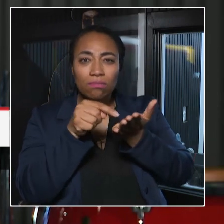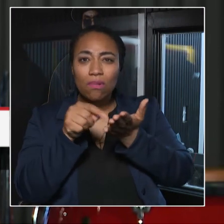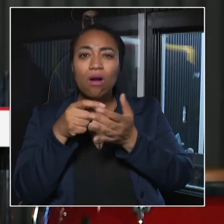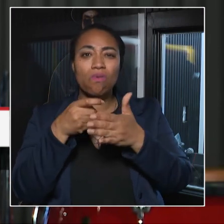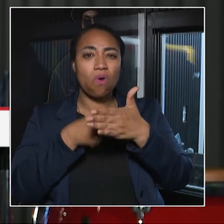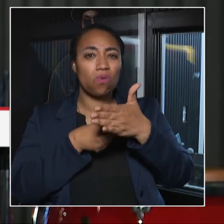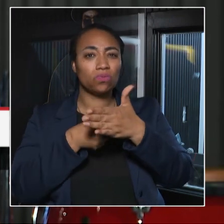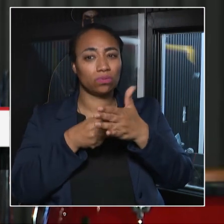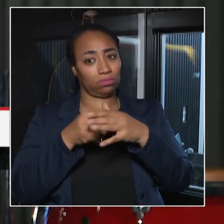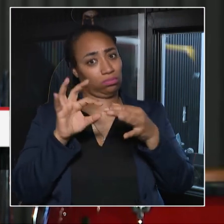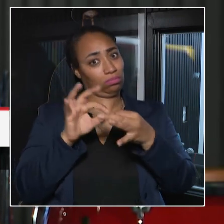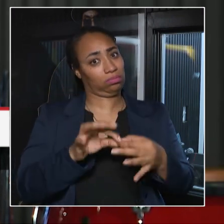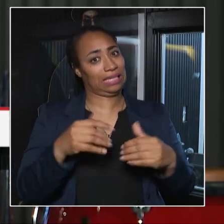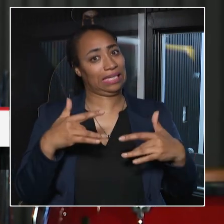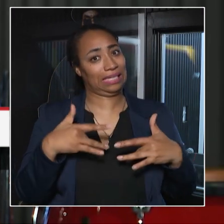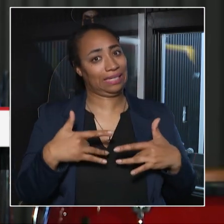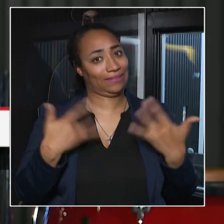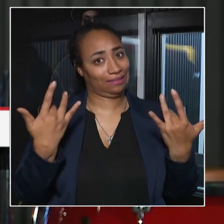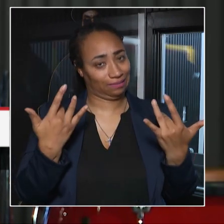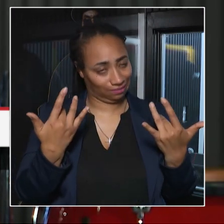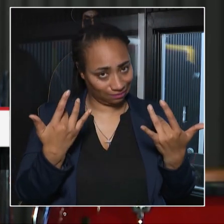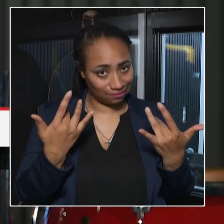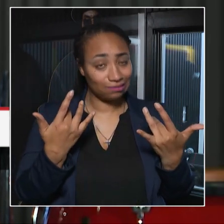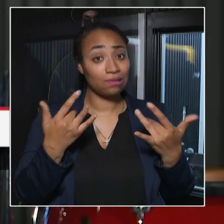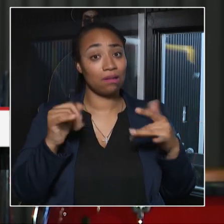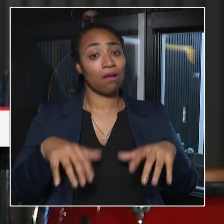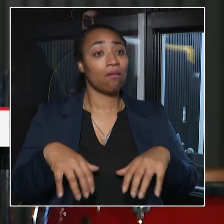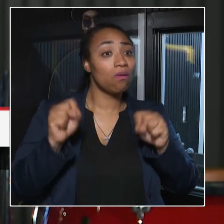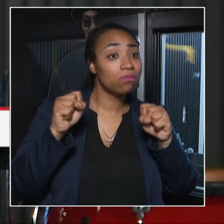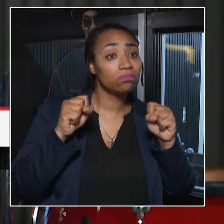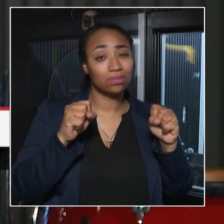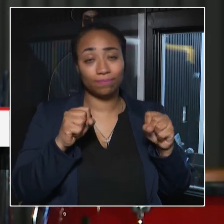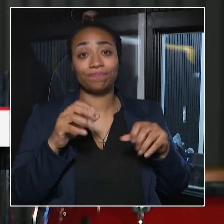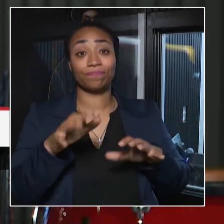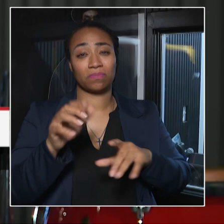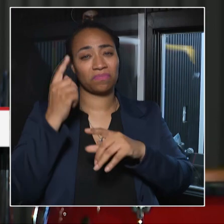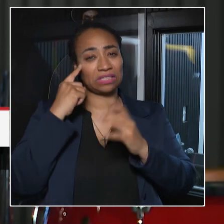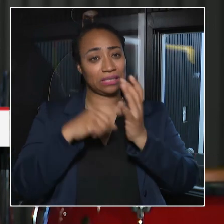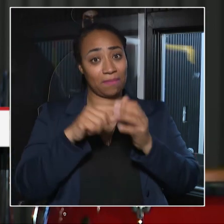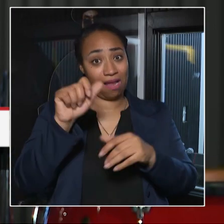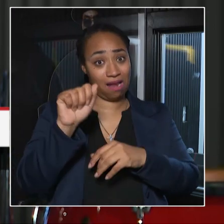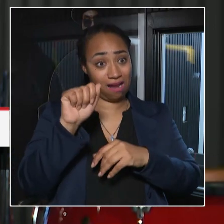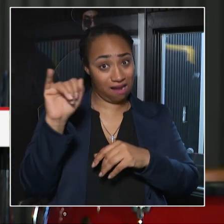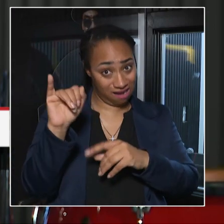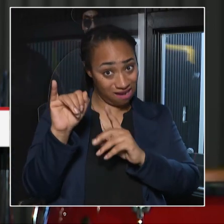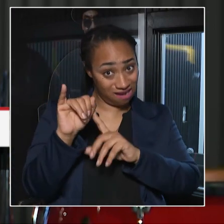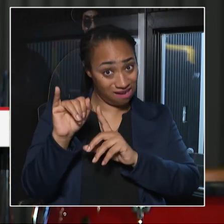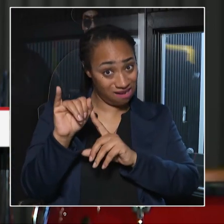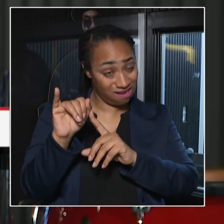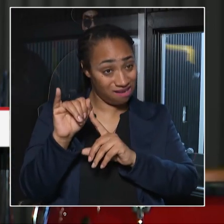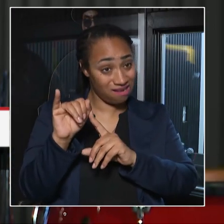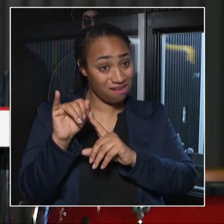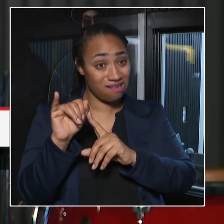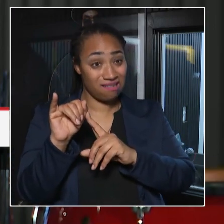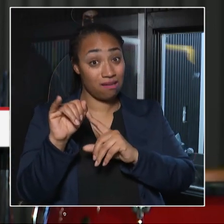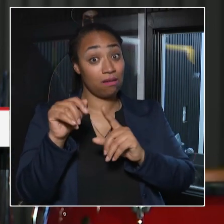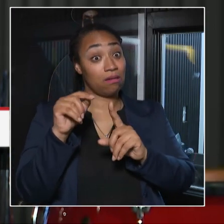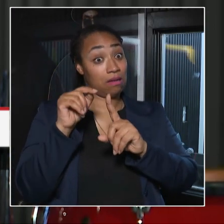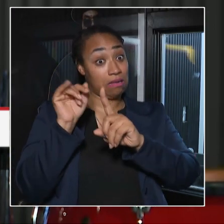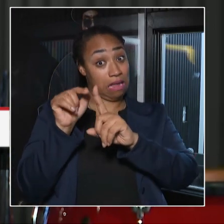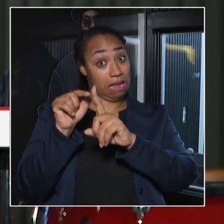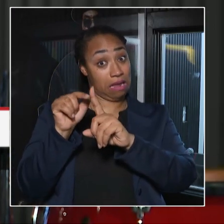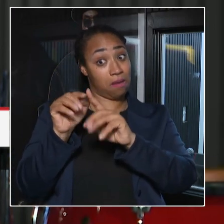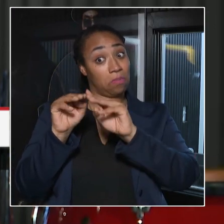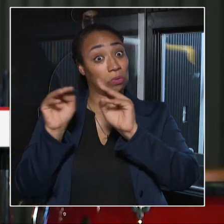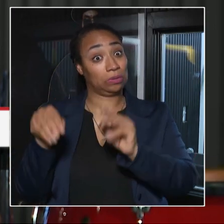Go-Go Museum and the Jewish Holocaust Museum, just so you know. And it takes a lot of work and money to do